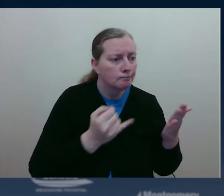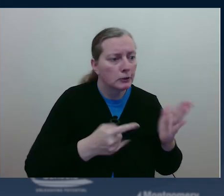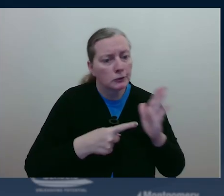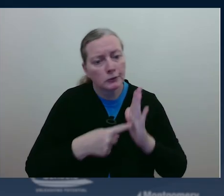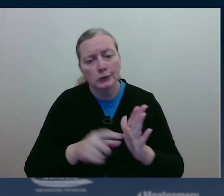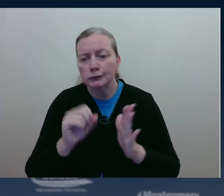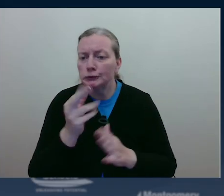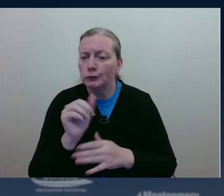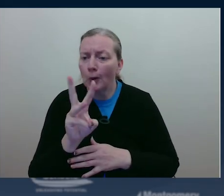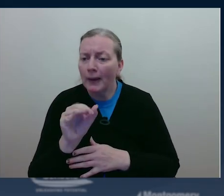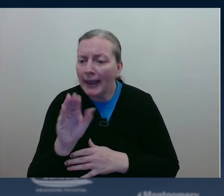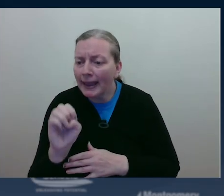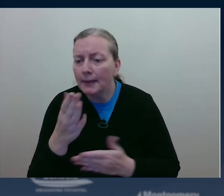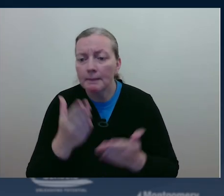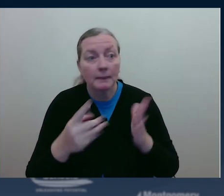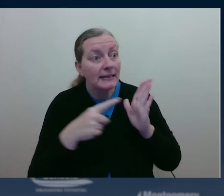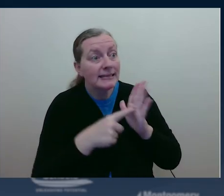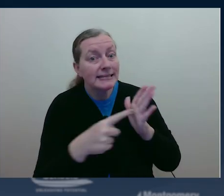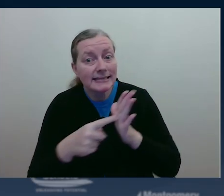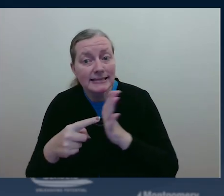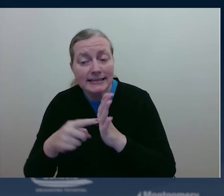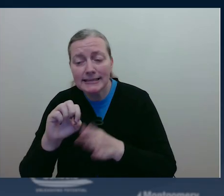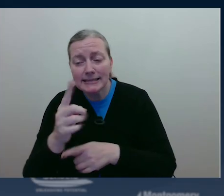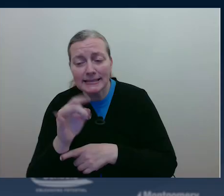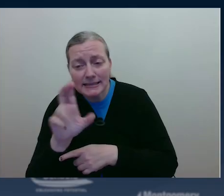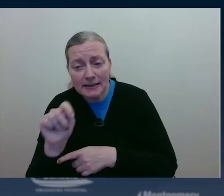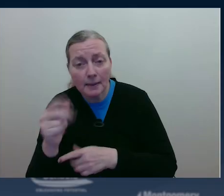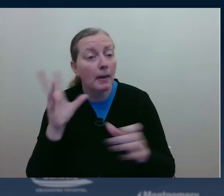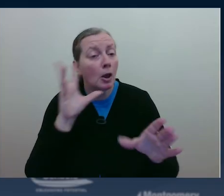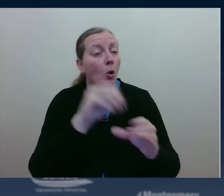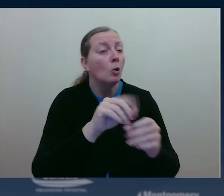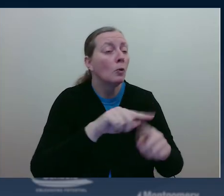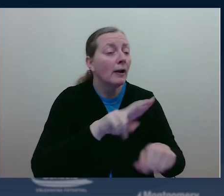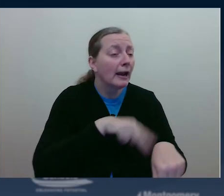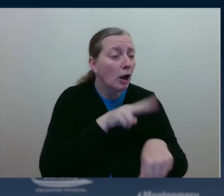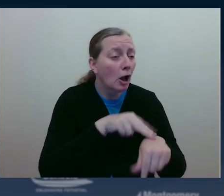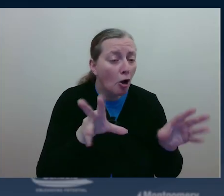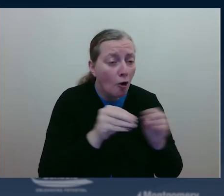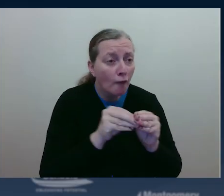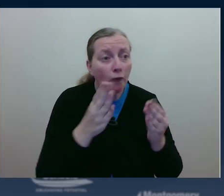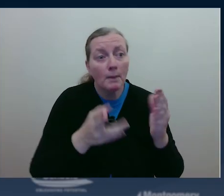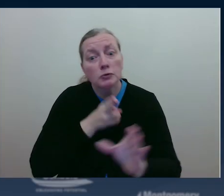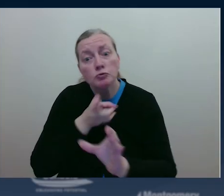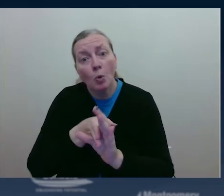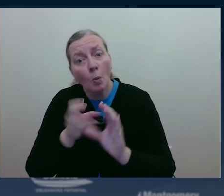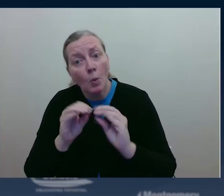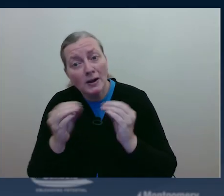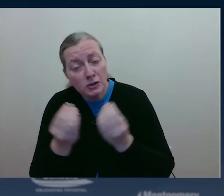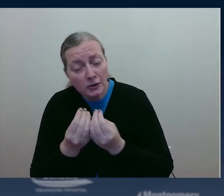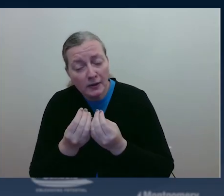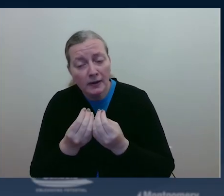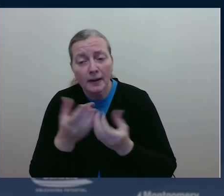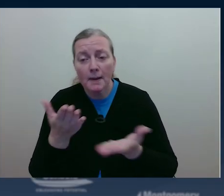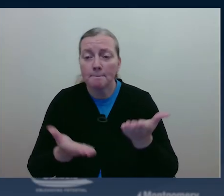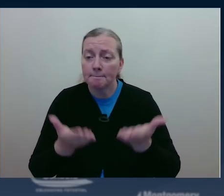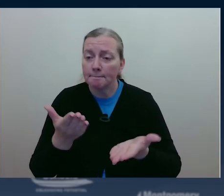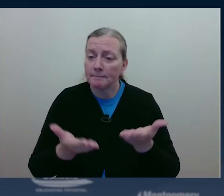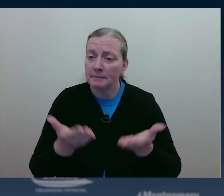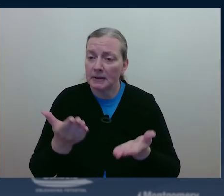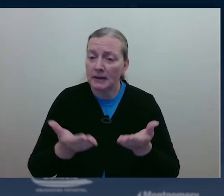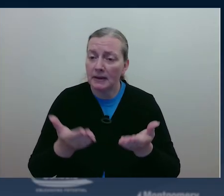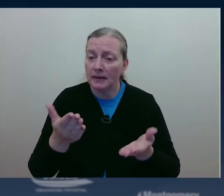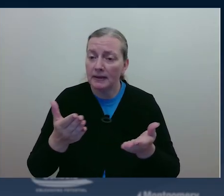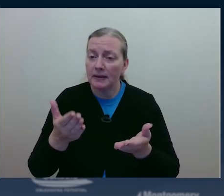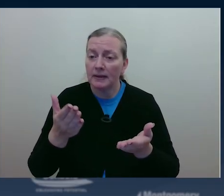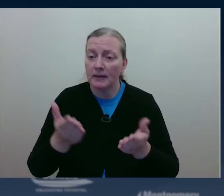of national conferences or organizations. We might even have intra-regional competitions and showcases.